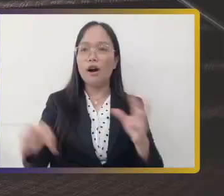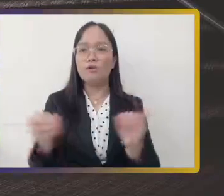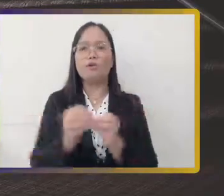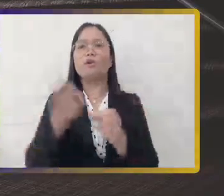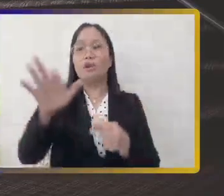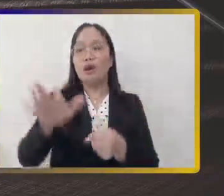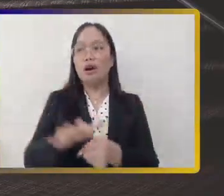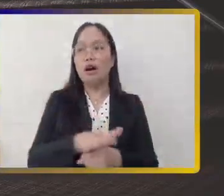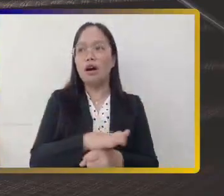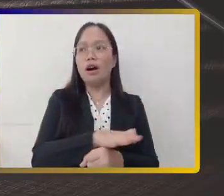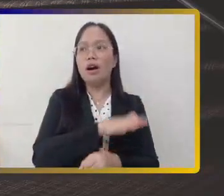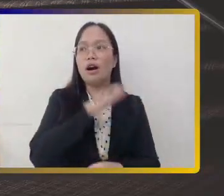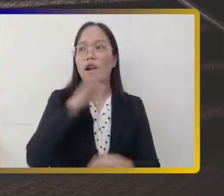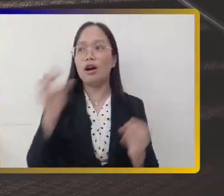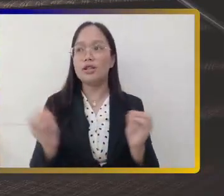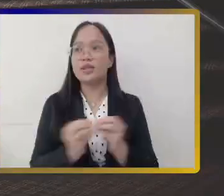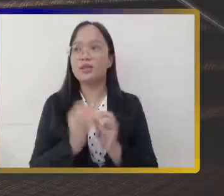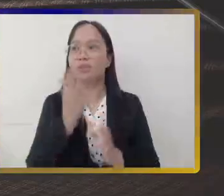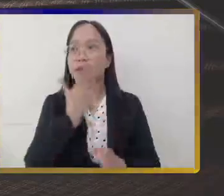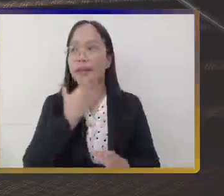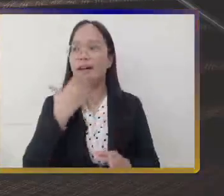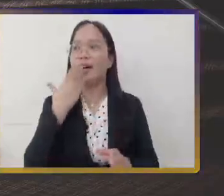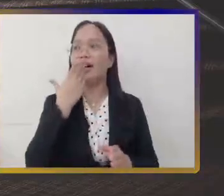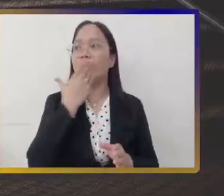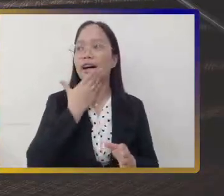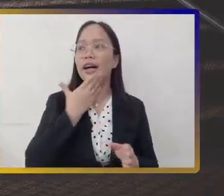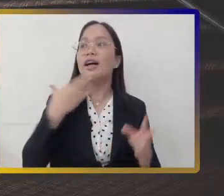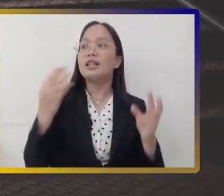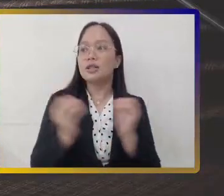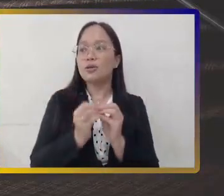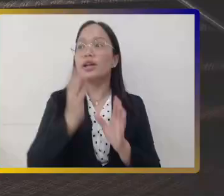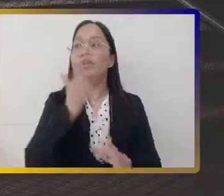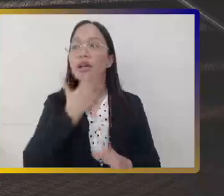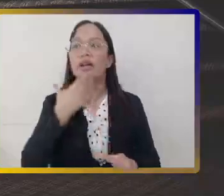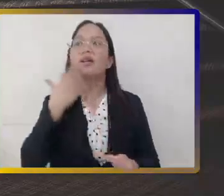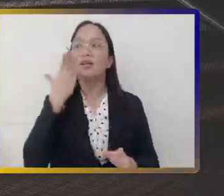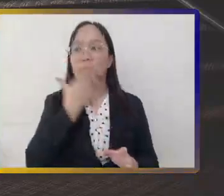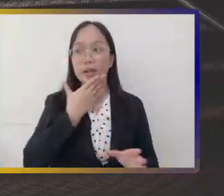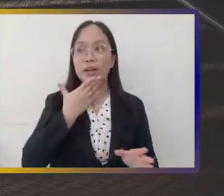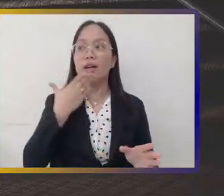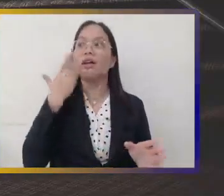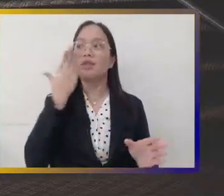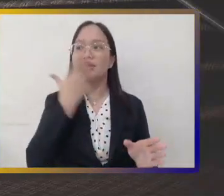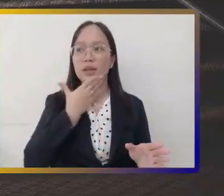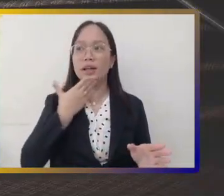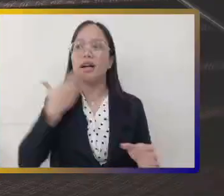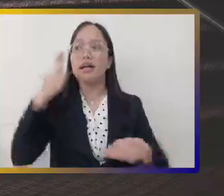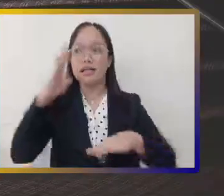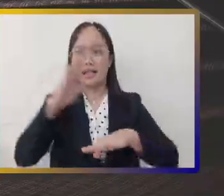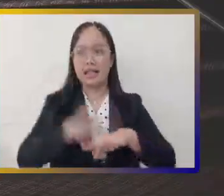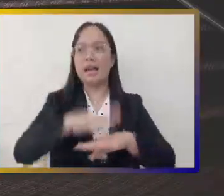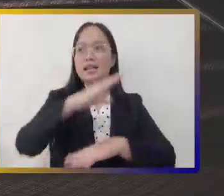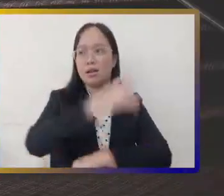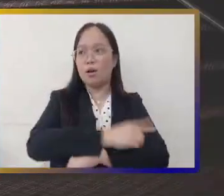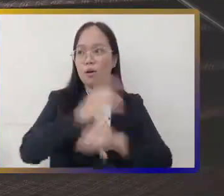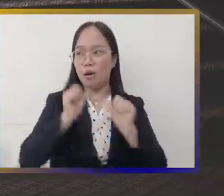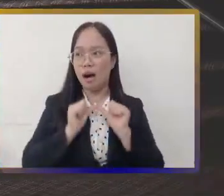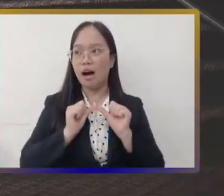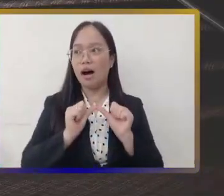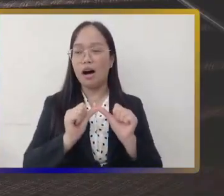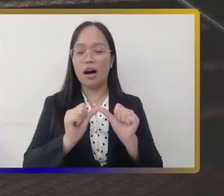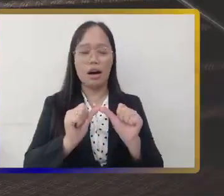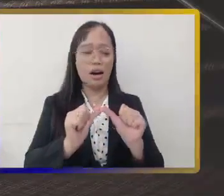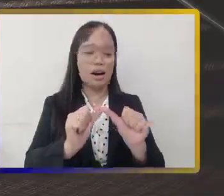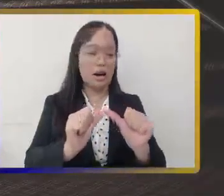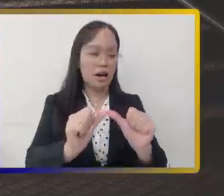deeper, fuller, sweeter, sweeter, sweeter, sweeter as the days go